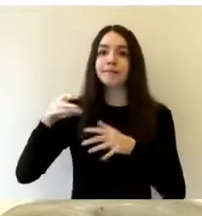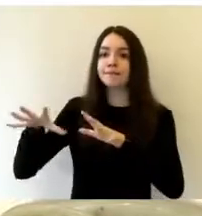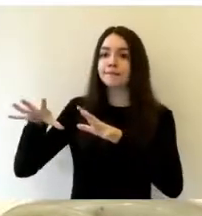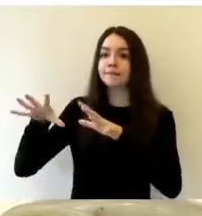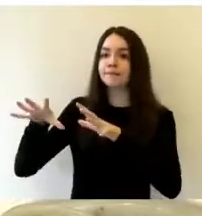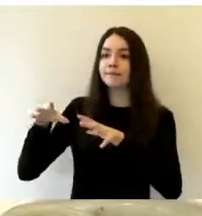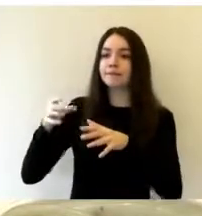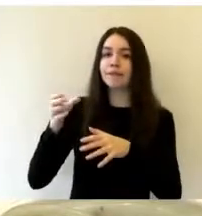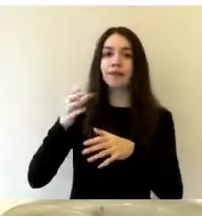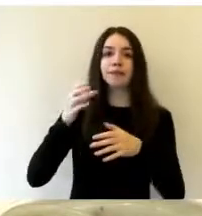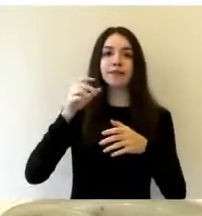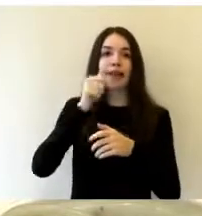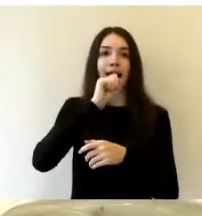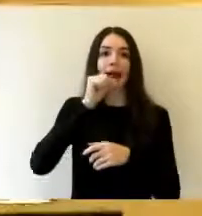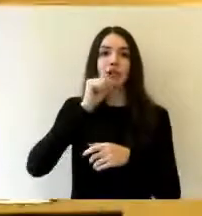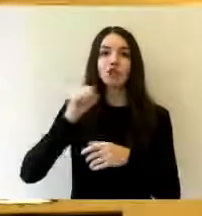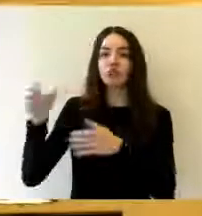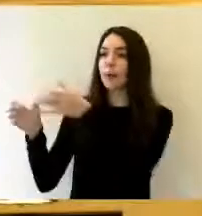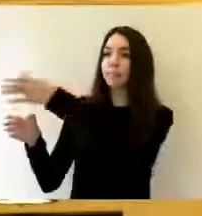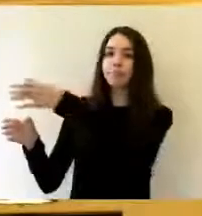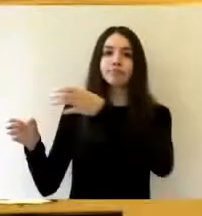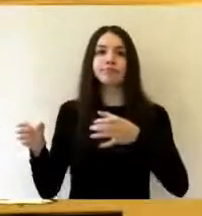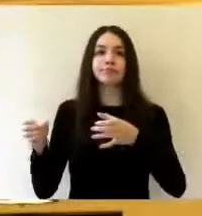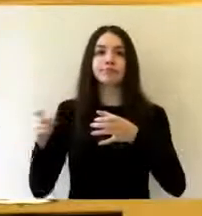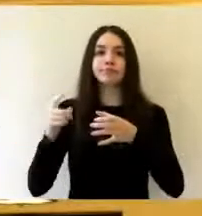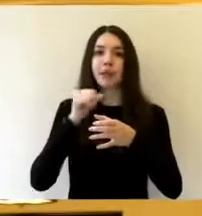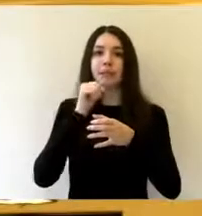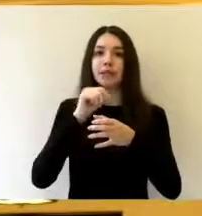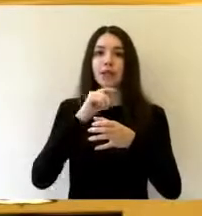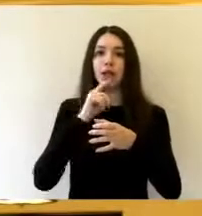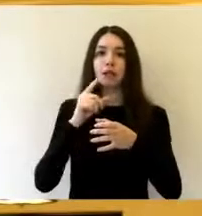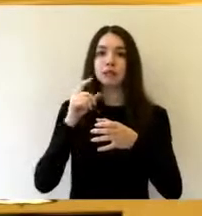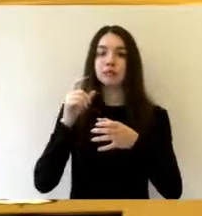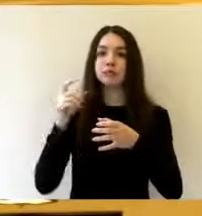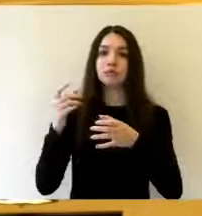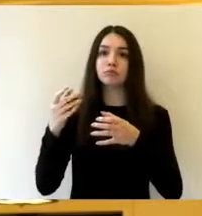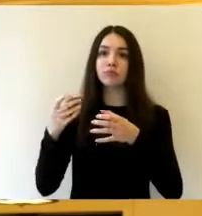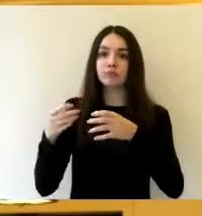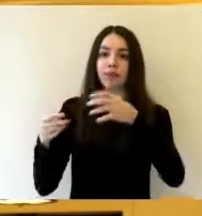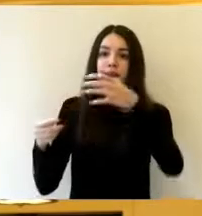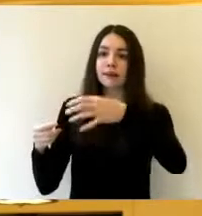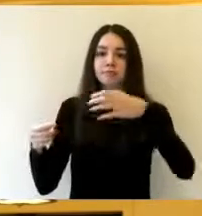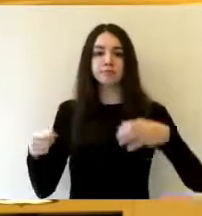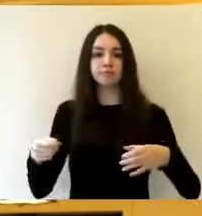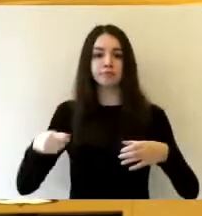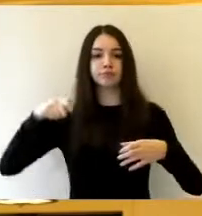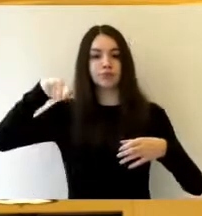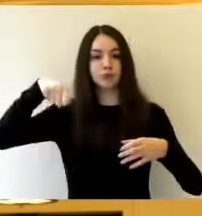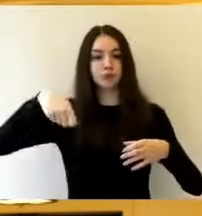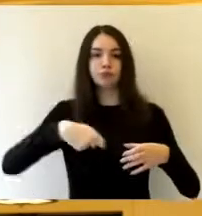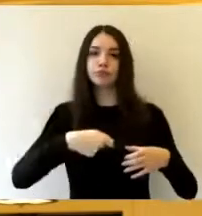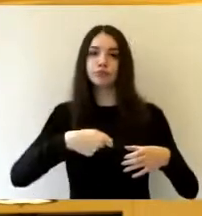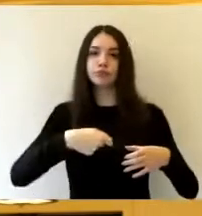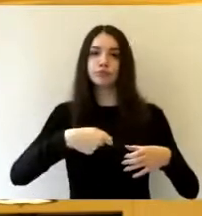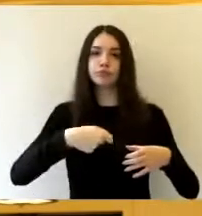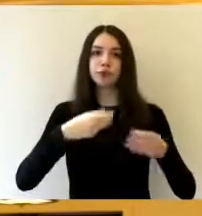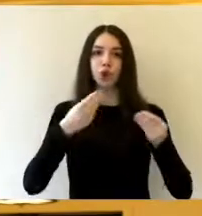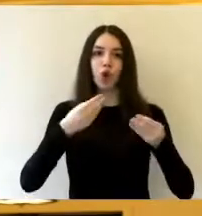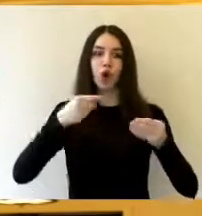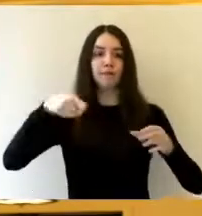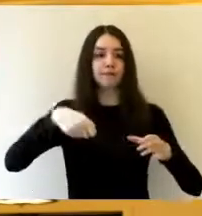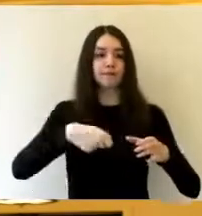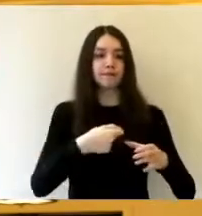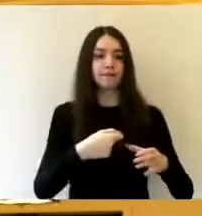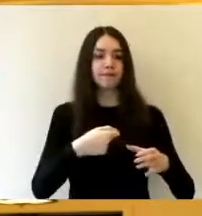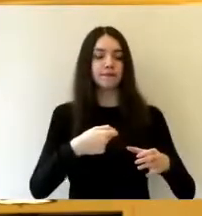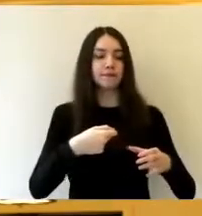left it on the countertop. And like, that moment is important too. And so it was this kind of thinking